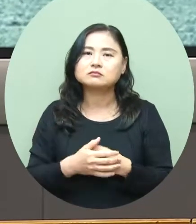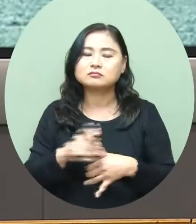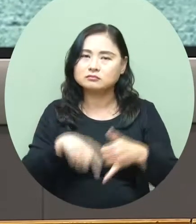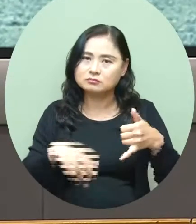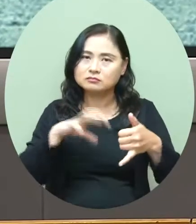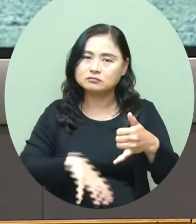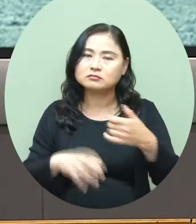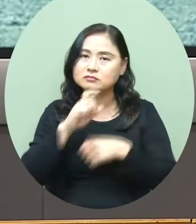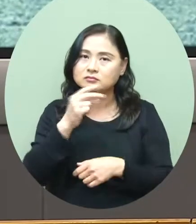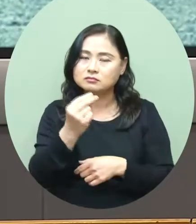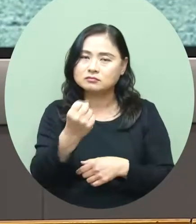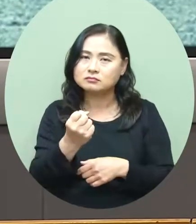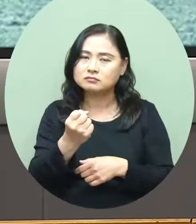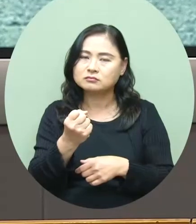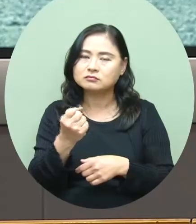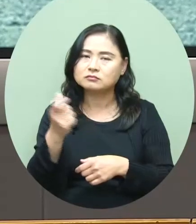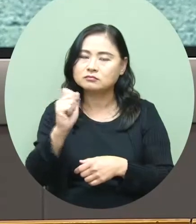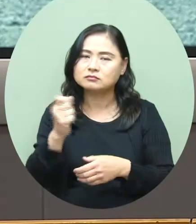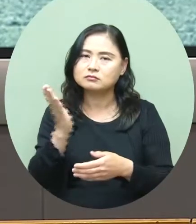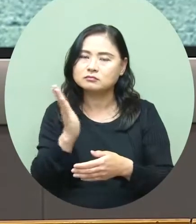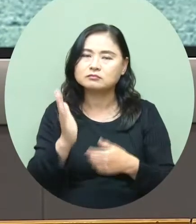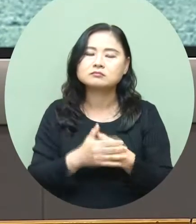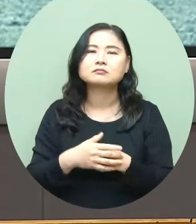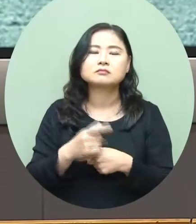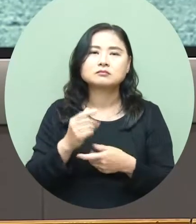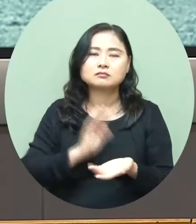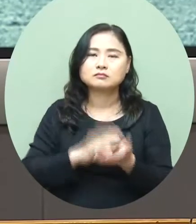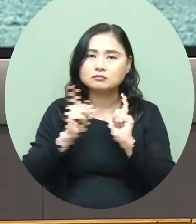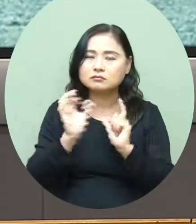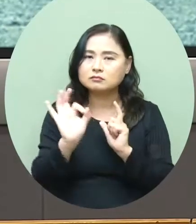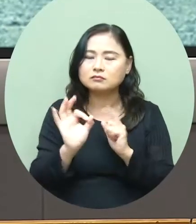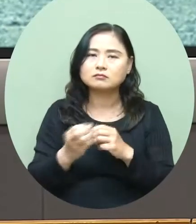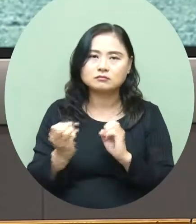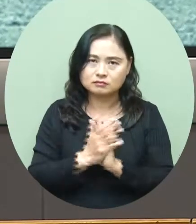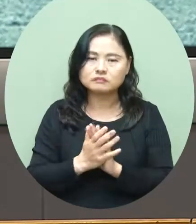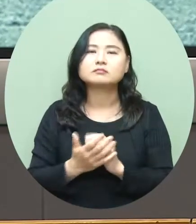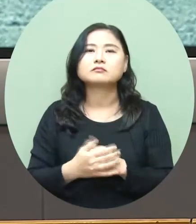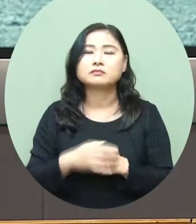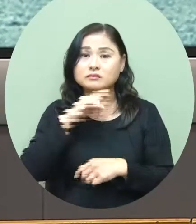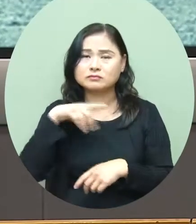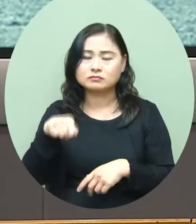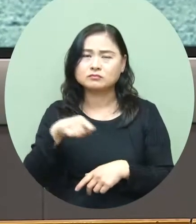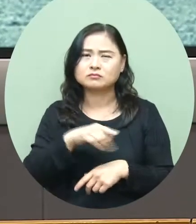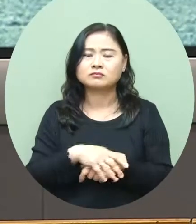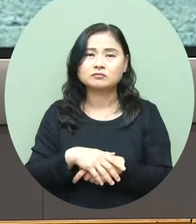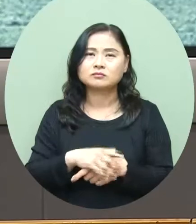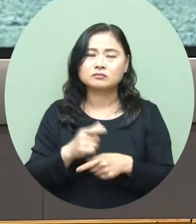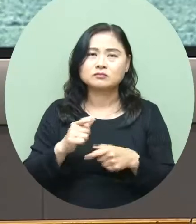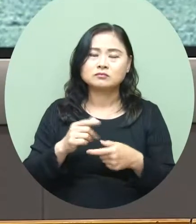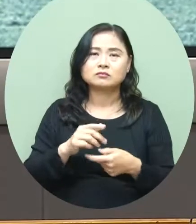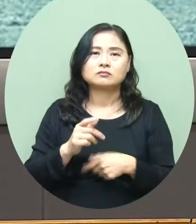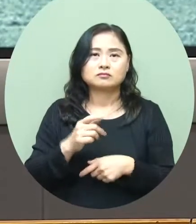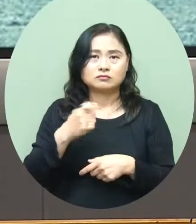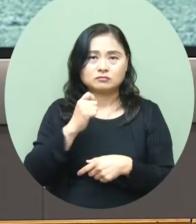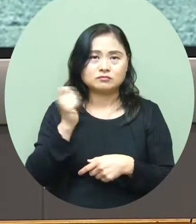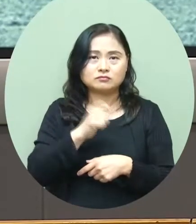positive cases picked up. 70% or close to 70% are asymptomatic carriers. Had these people not done the